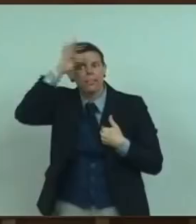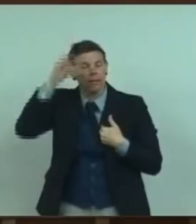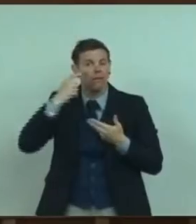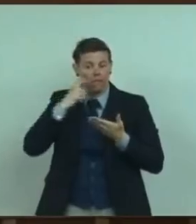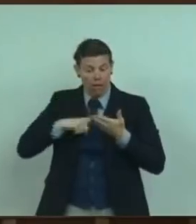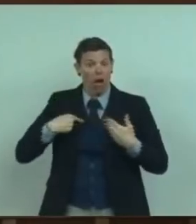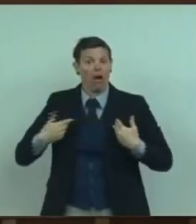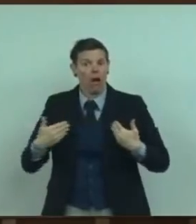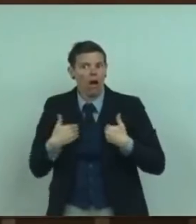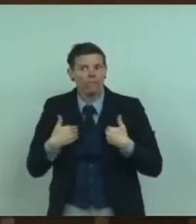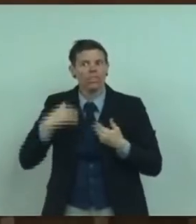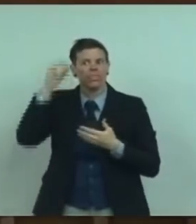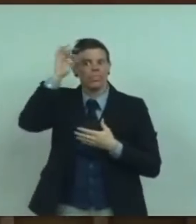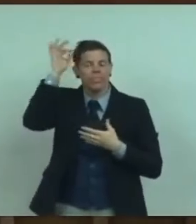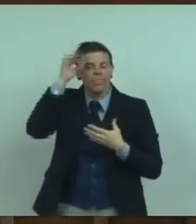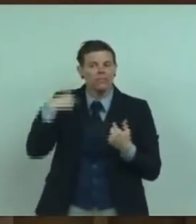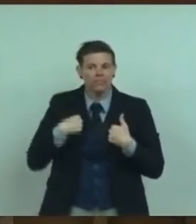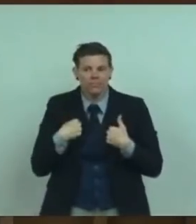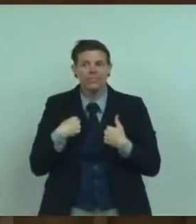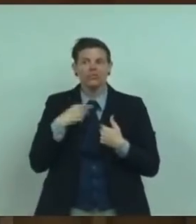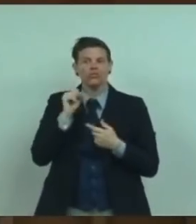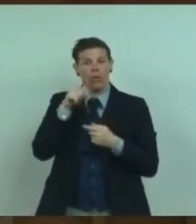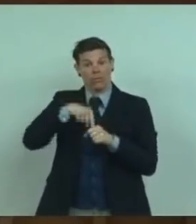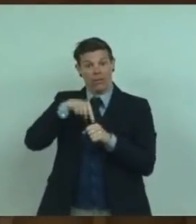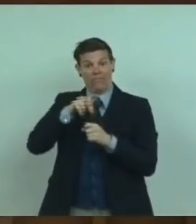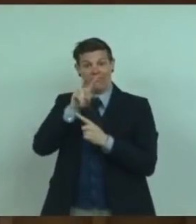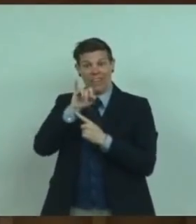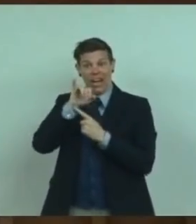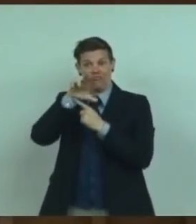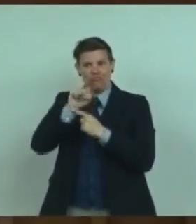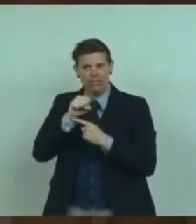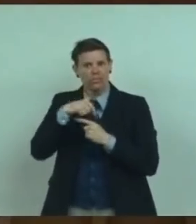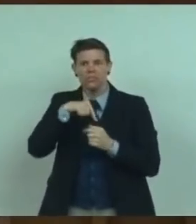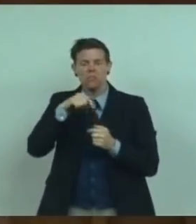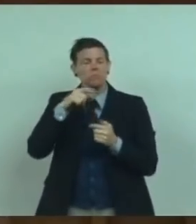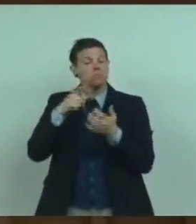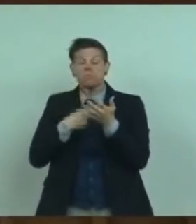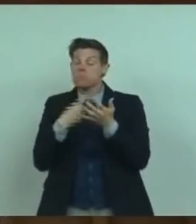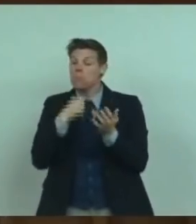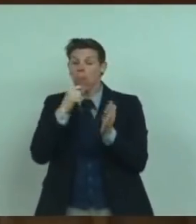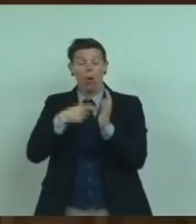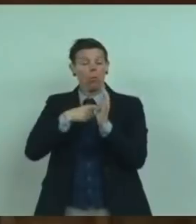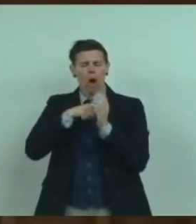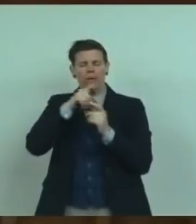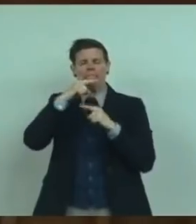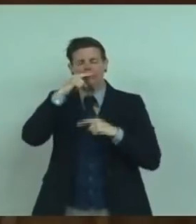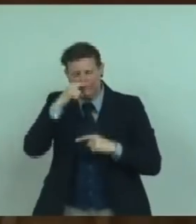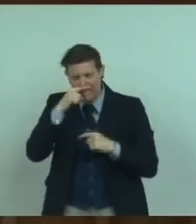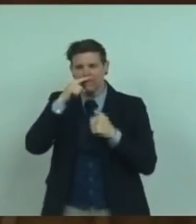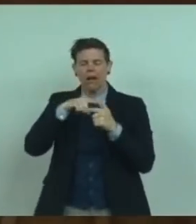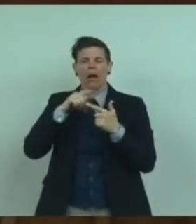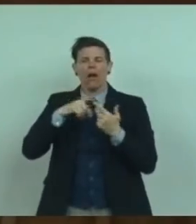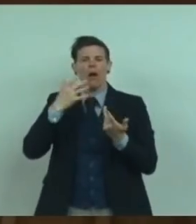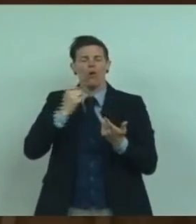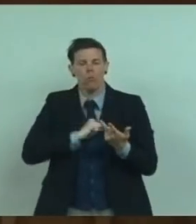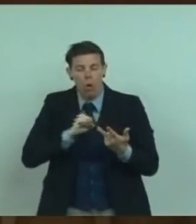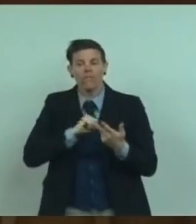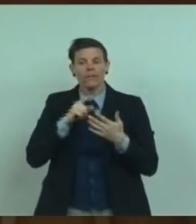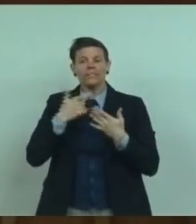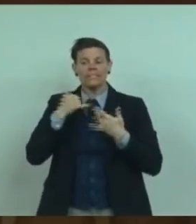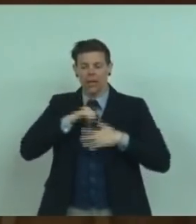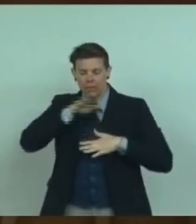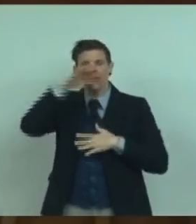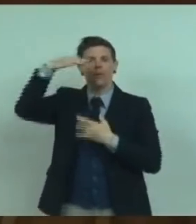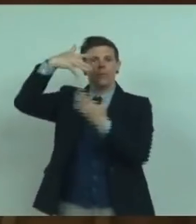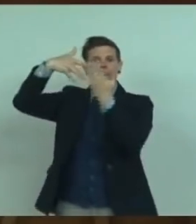not have to be spread by droplets or sneezing, that it can be just in the air that someone breathes. So for those two reasons, I think